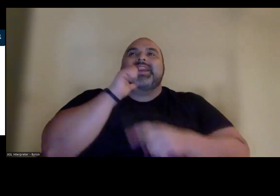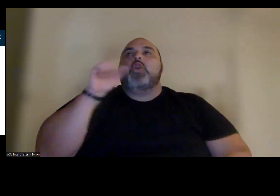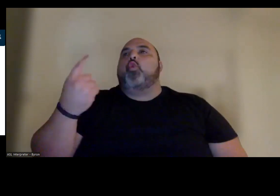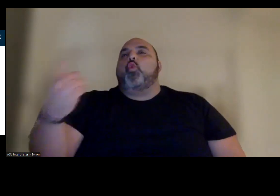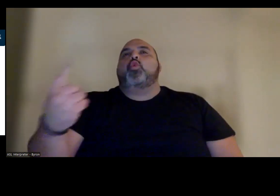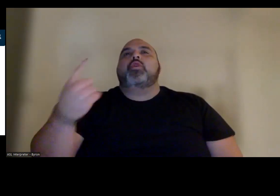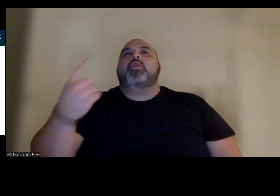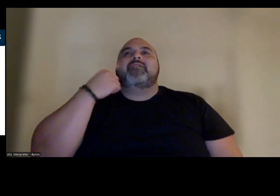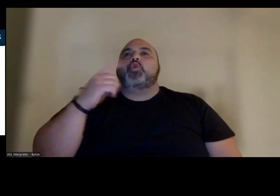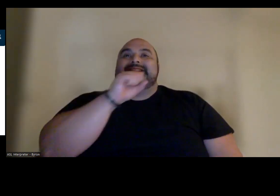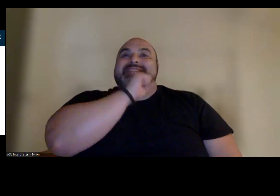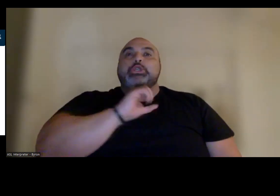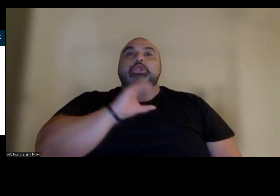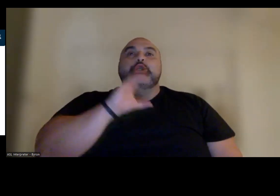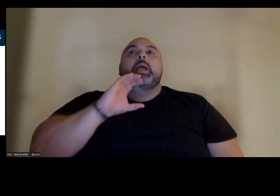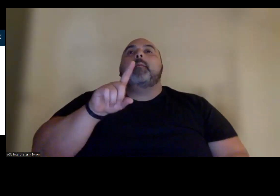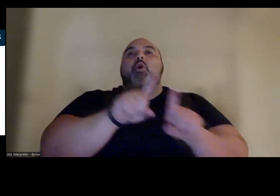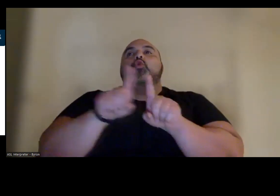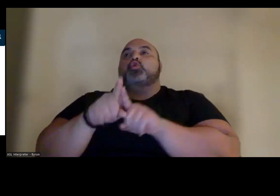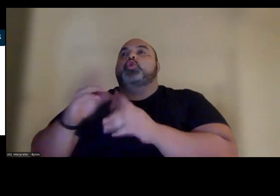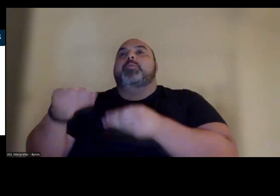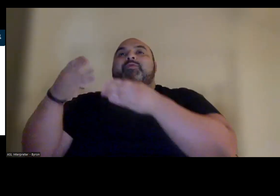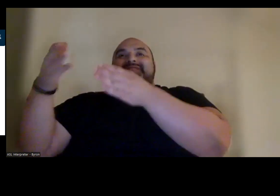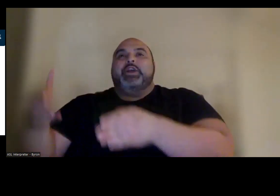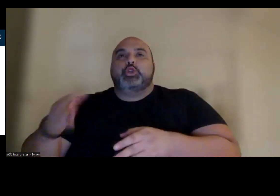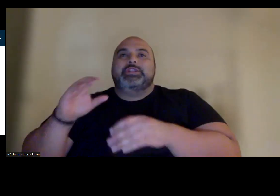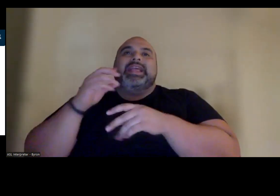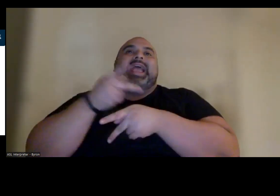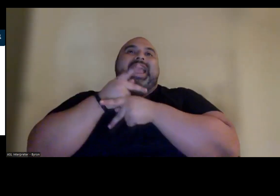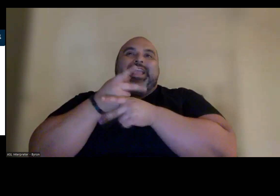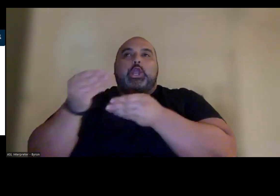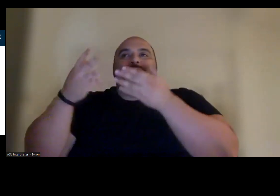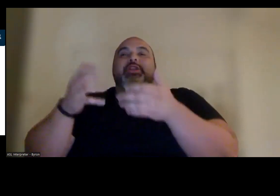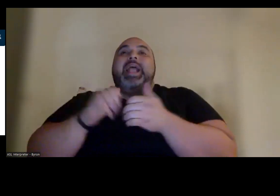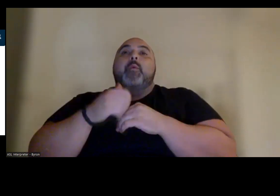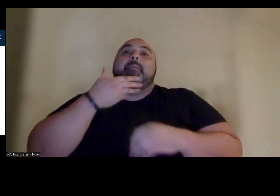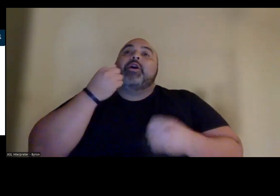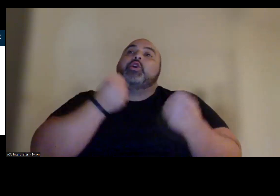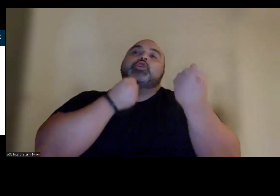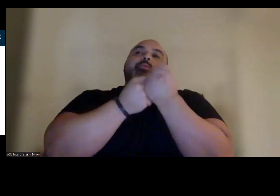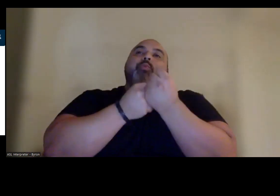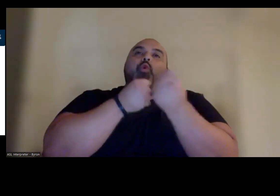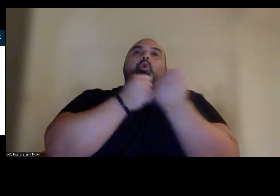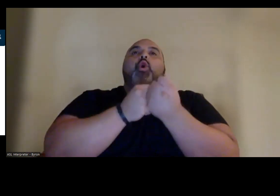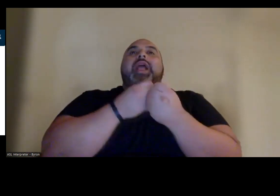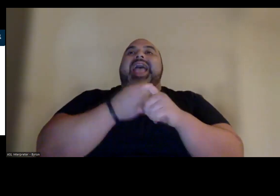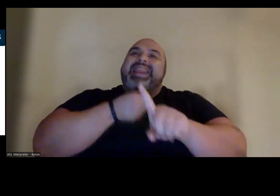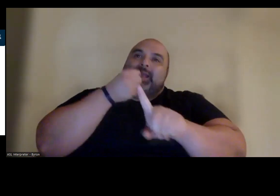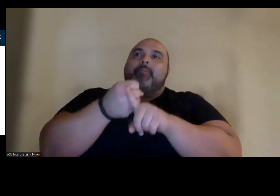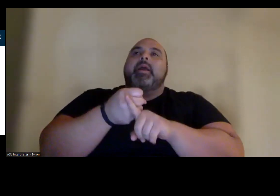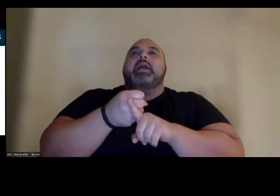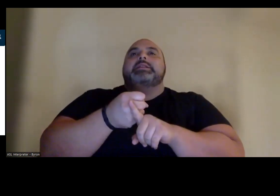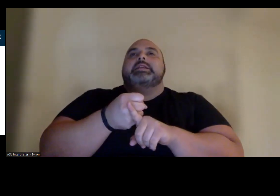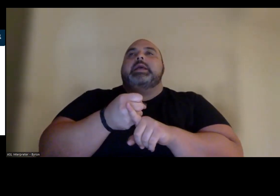to the seniors, but also to the providers and caregivers as to how we can better support, uh, and also impact, um, the